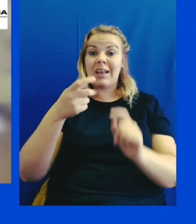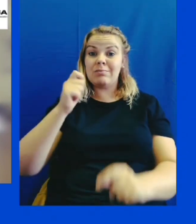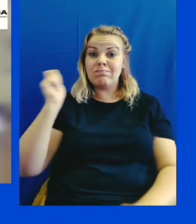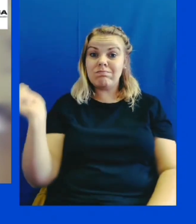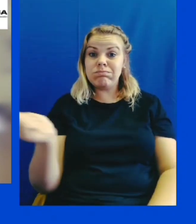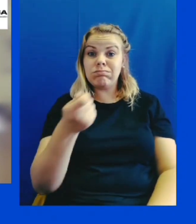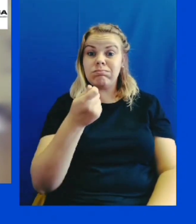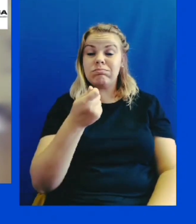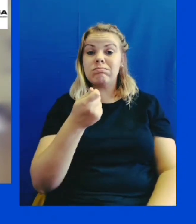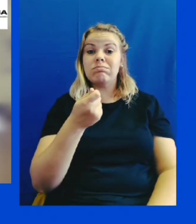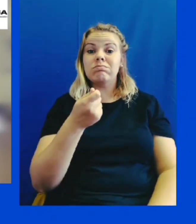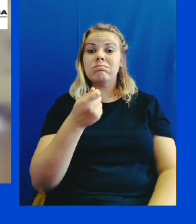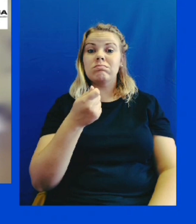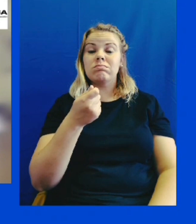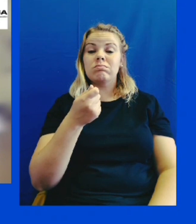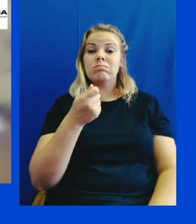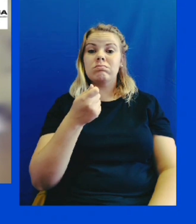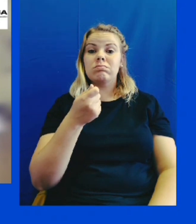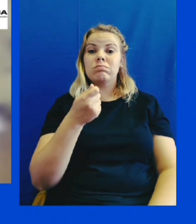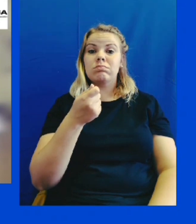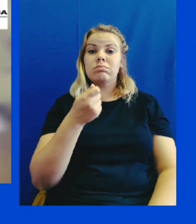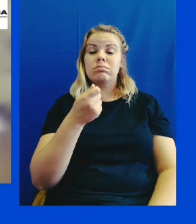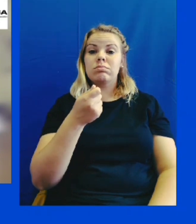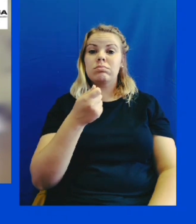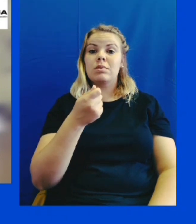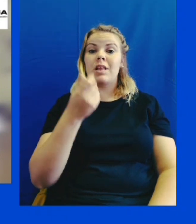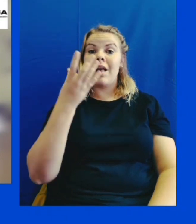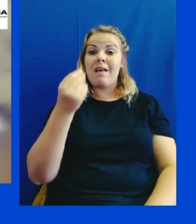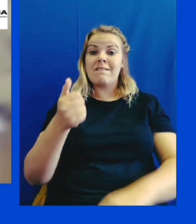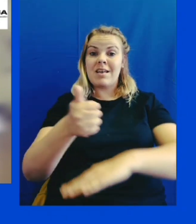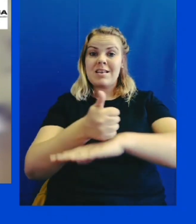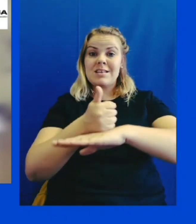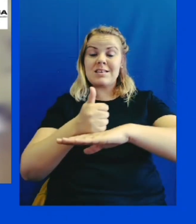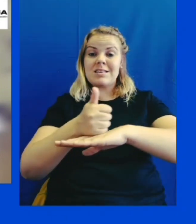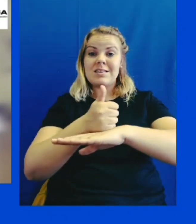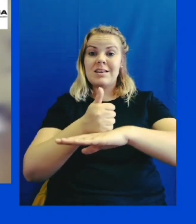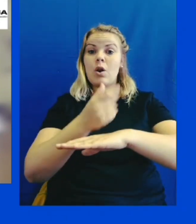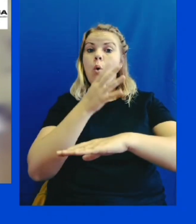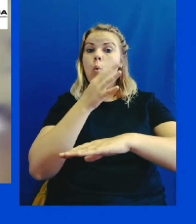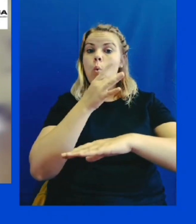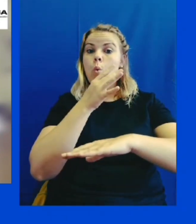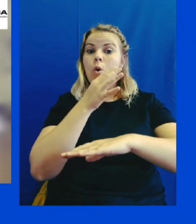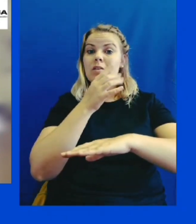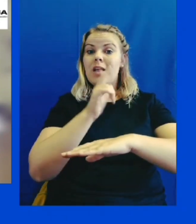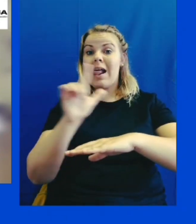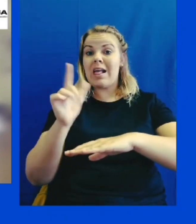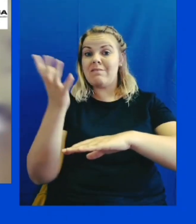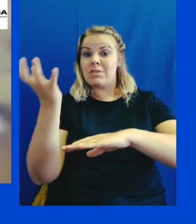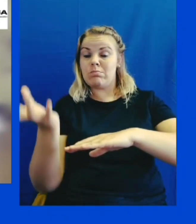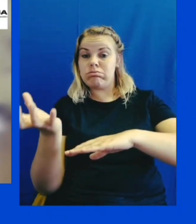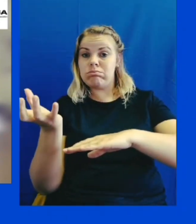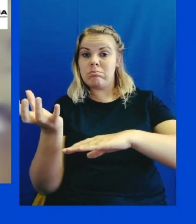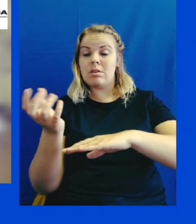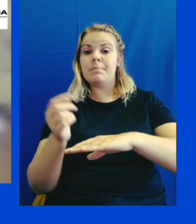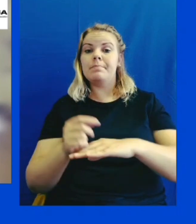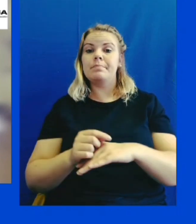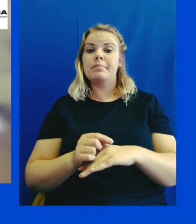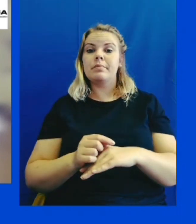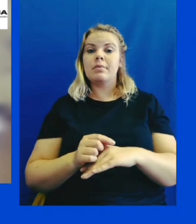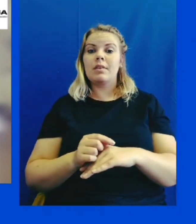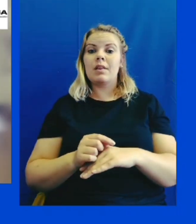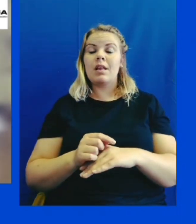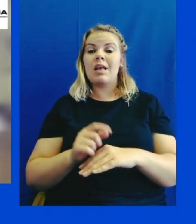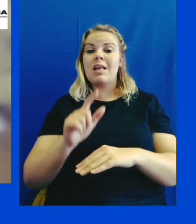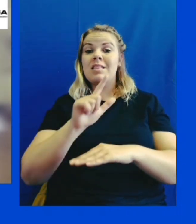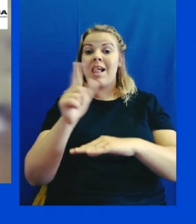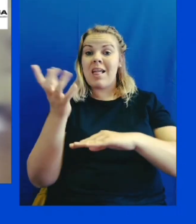shot is into a well-guarded green with water on the left, and the left side of that green